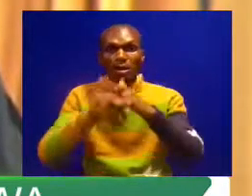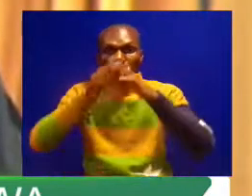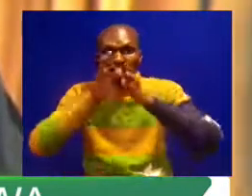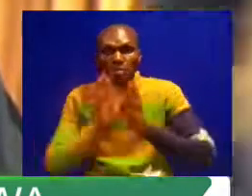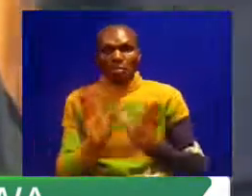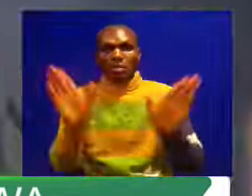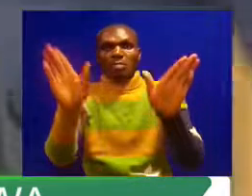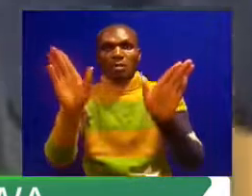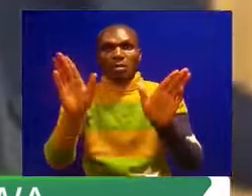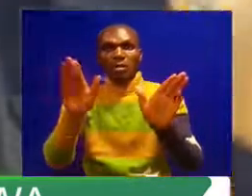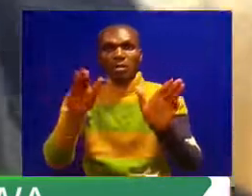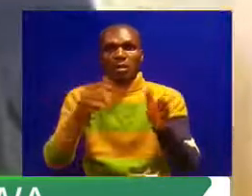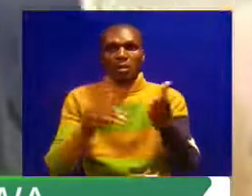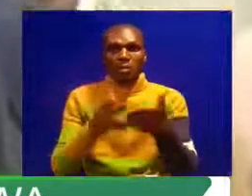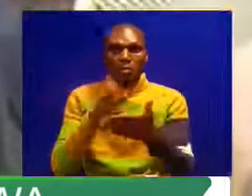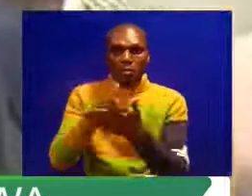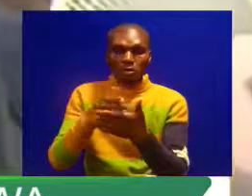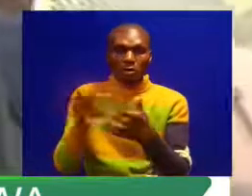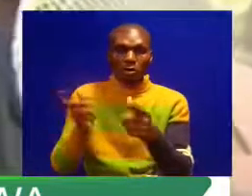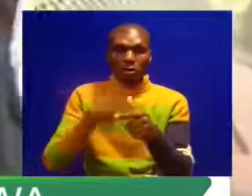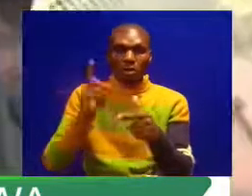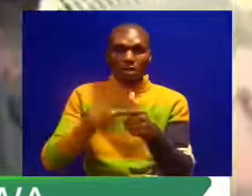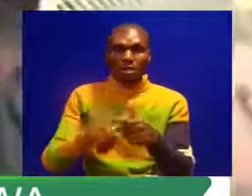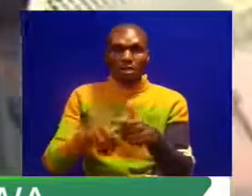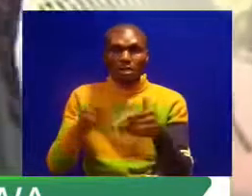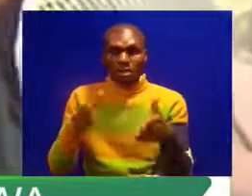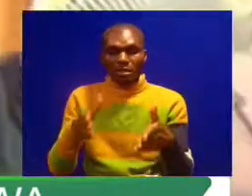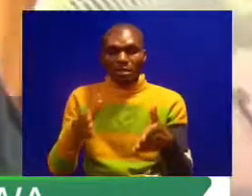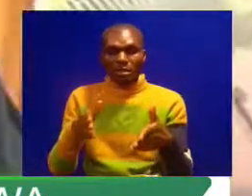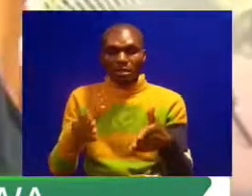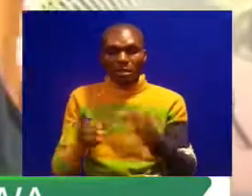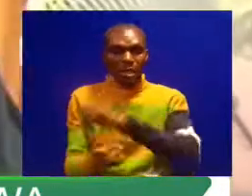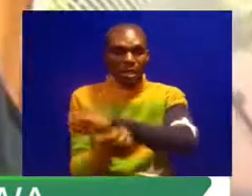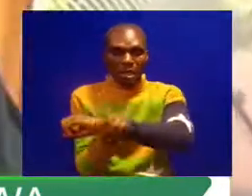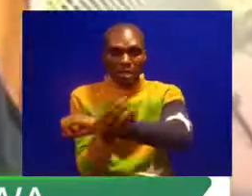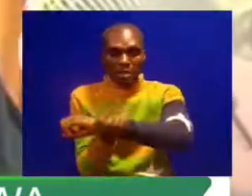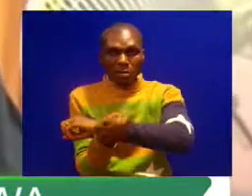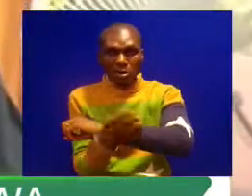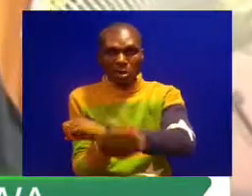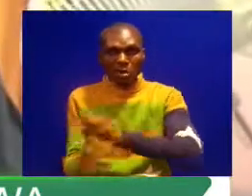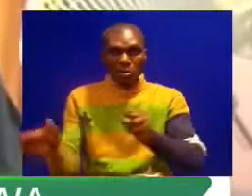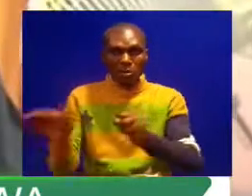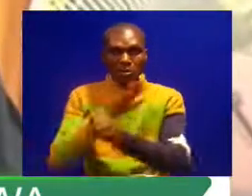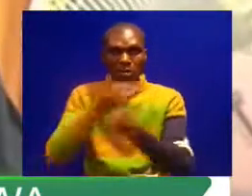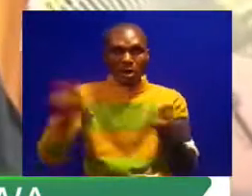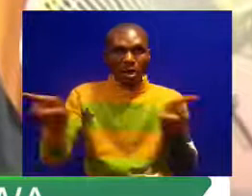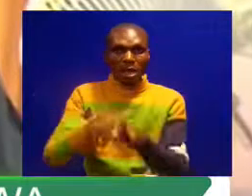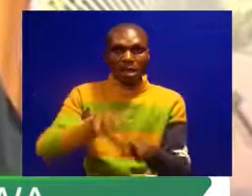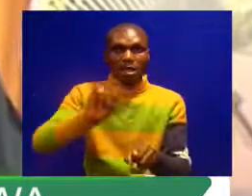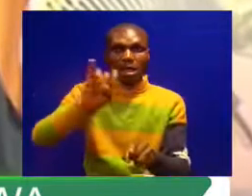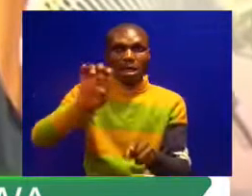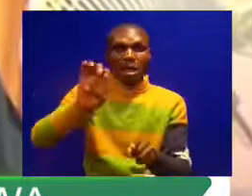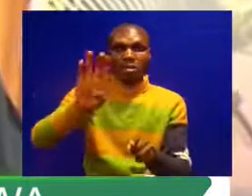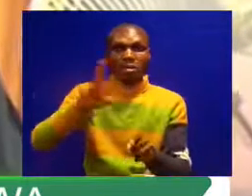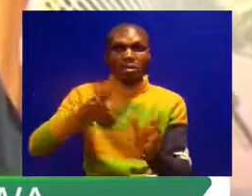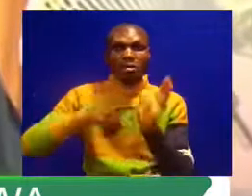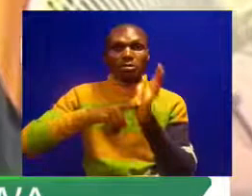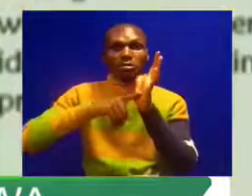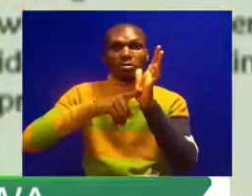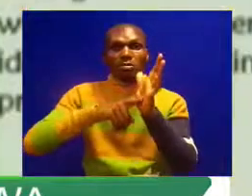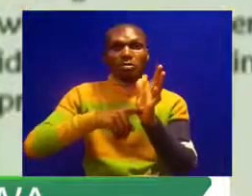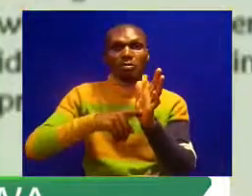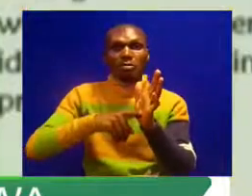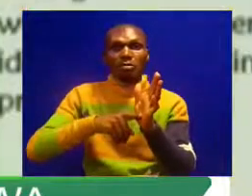photo, was sufficiently explained when IMBC demonstrated